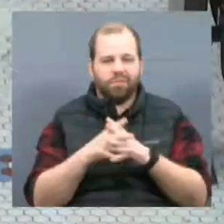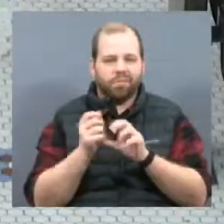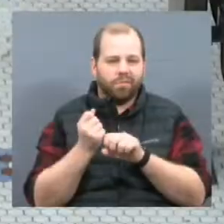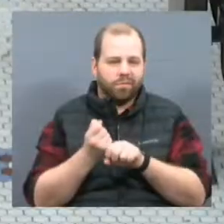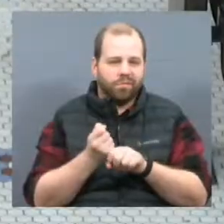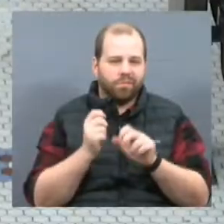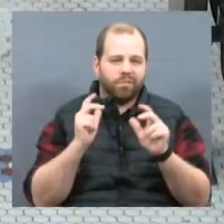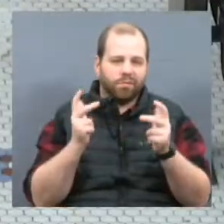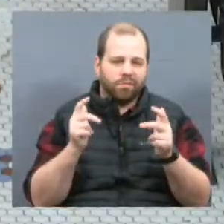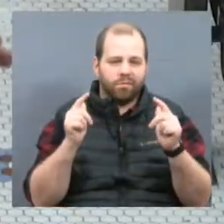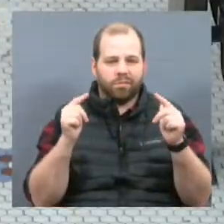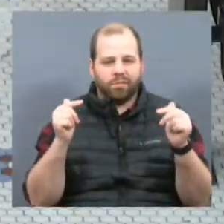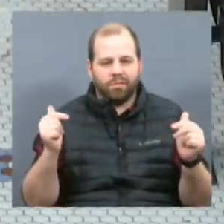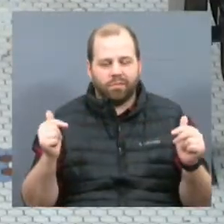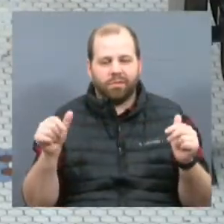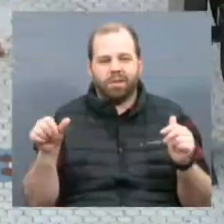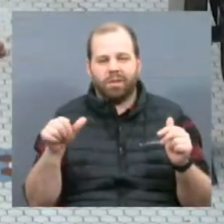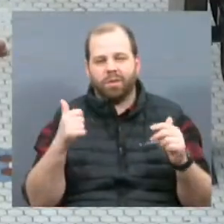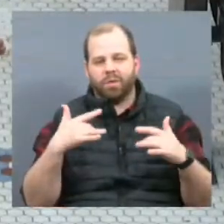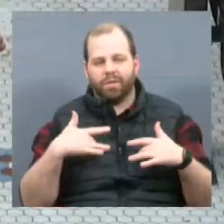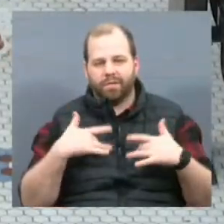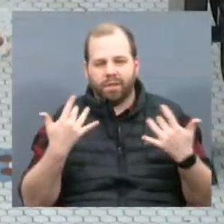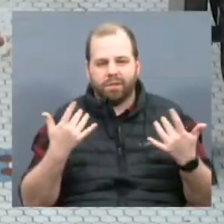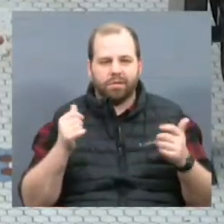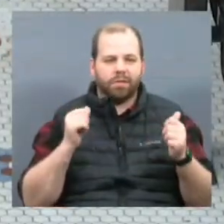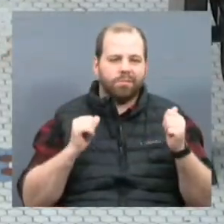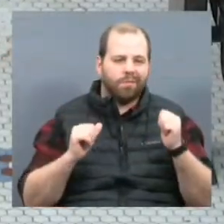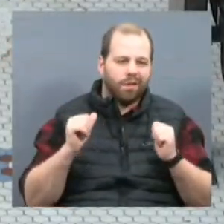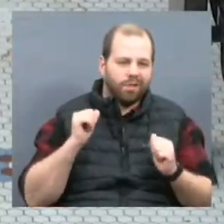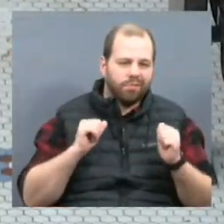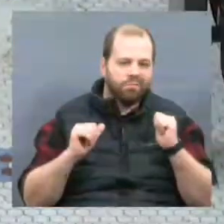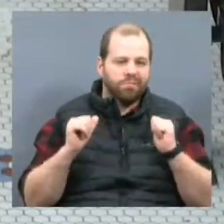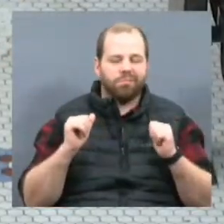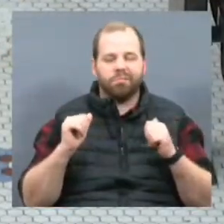you know, other functions, plays.